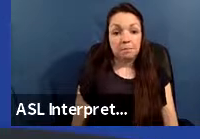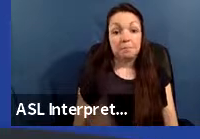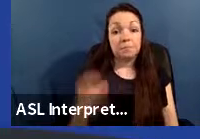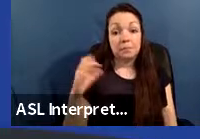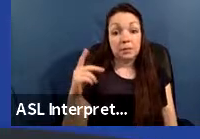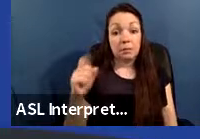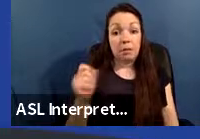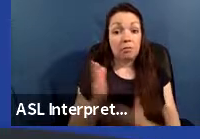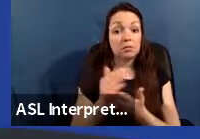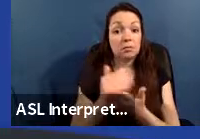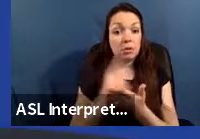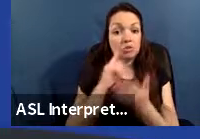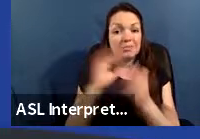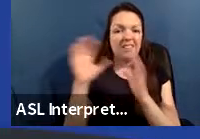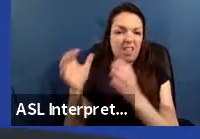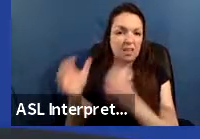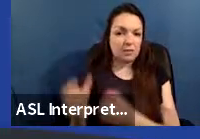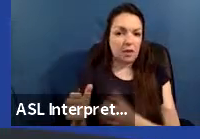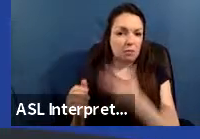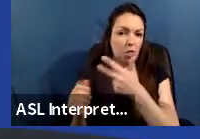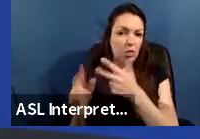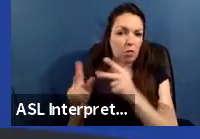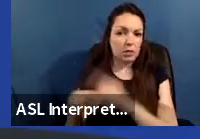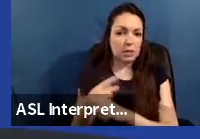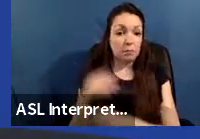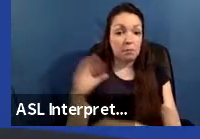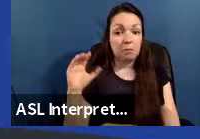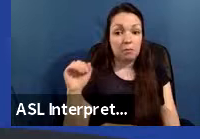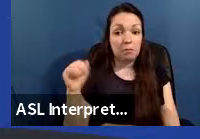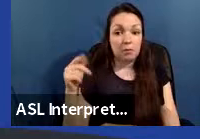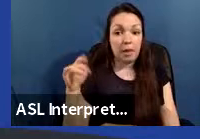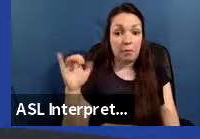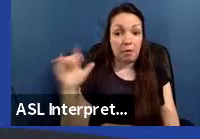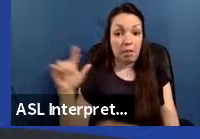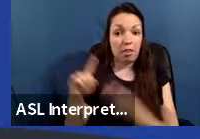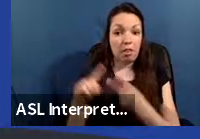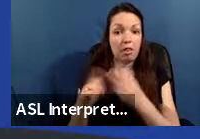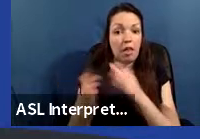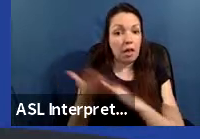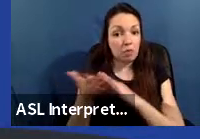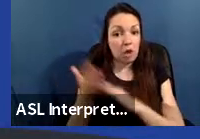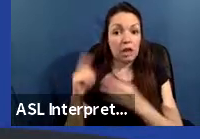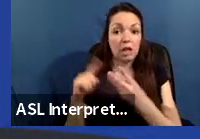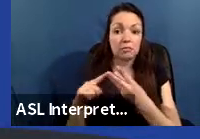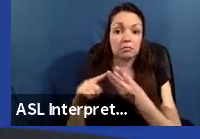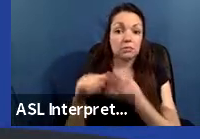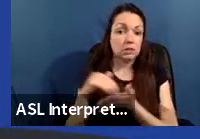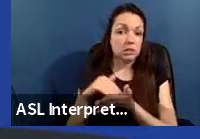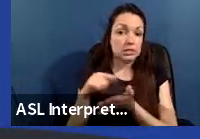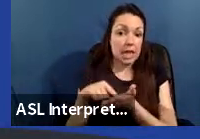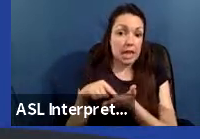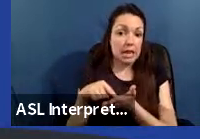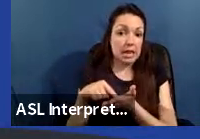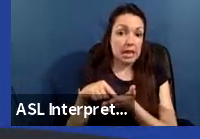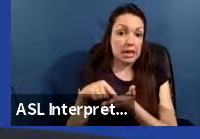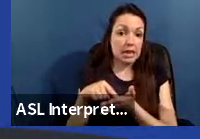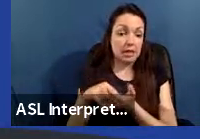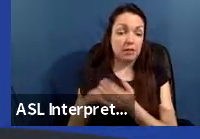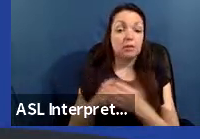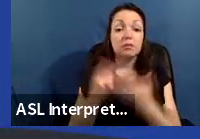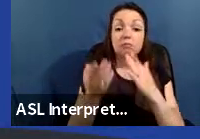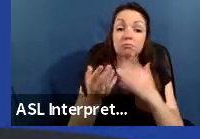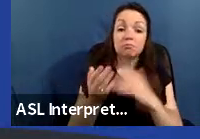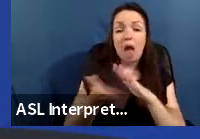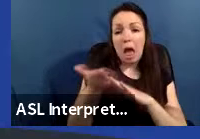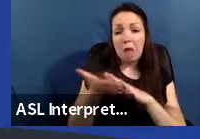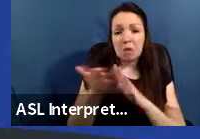CPS budgets are classified into three types: capital, operating, and debt. Operating is the day-to-day school